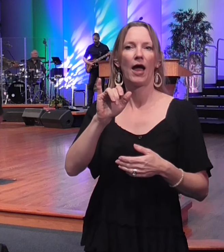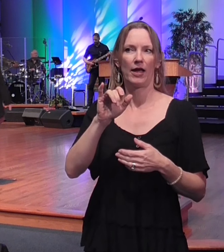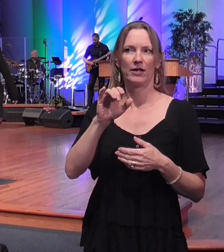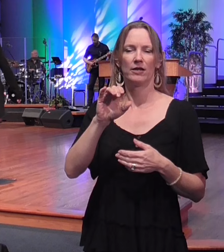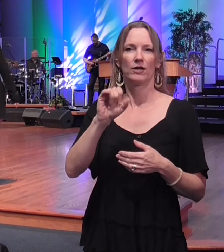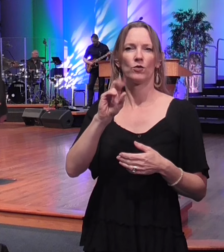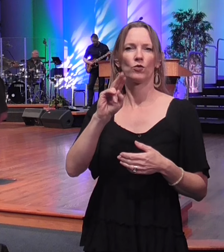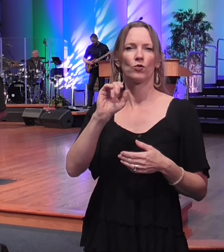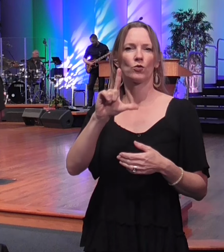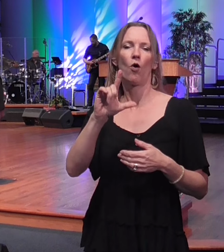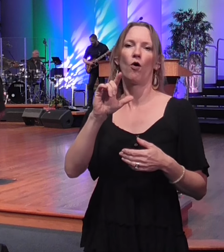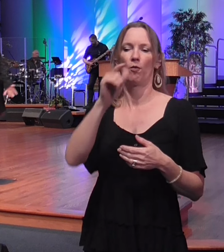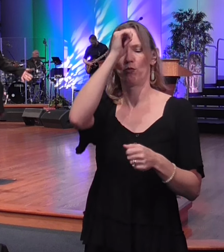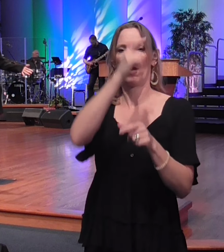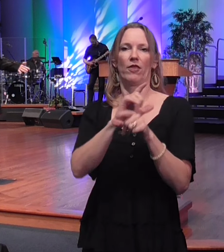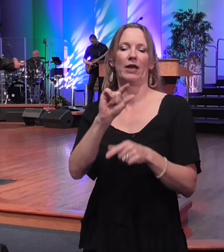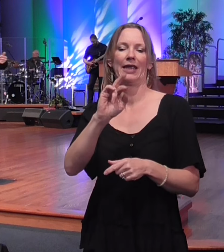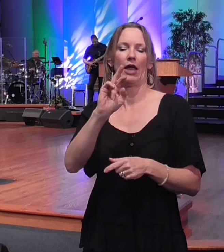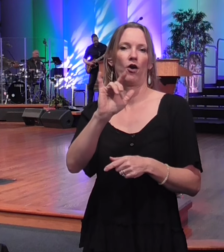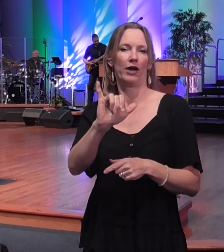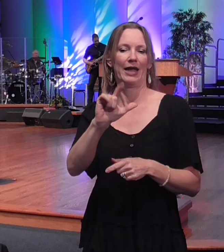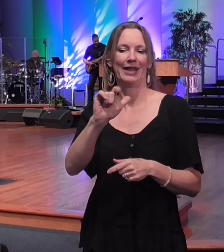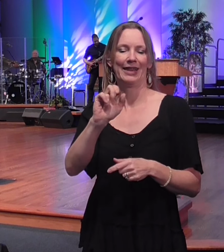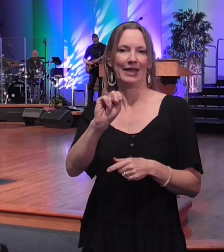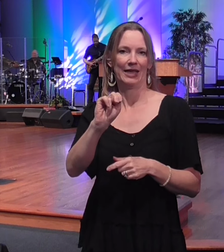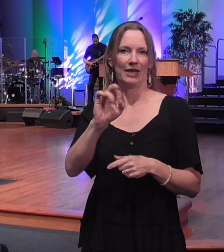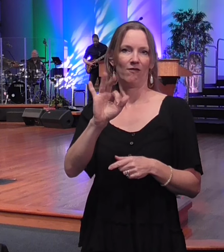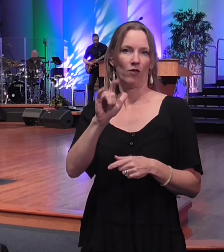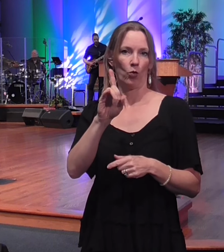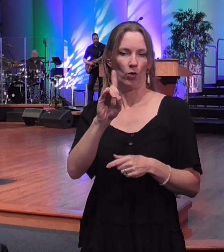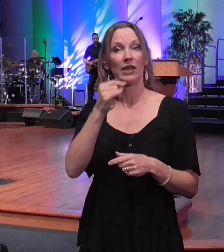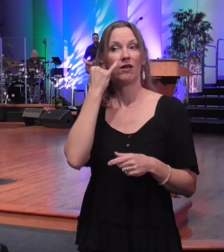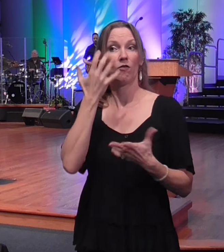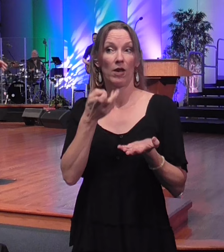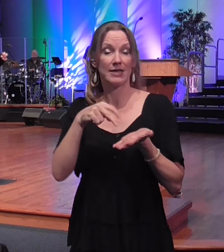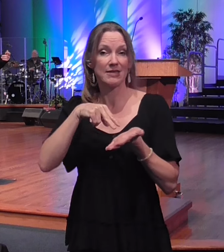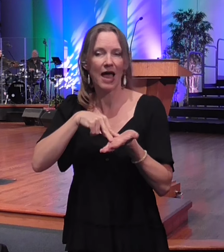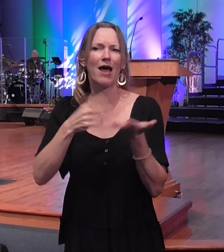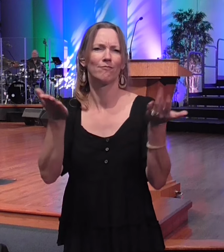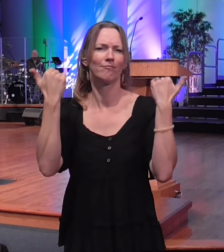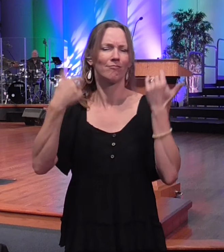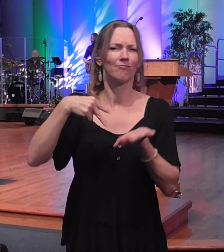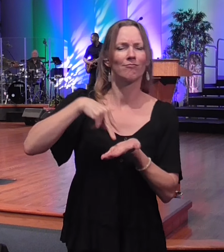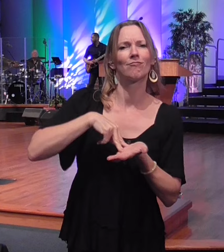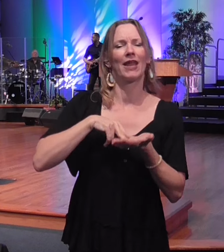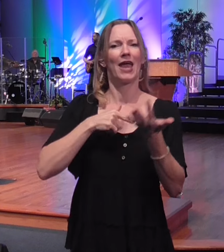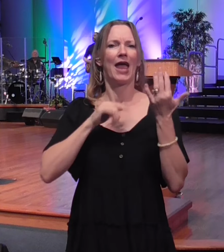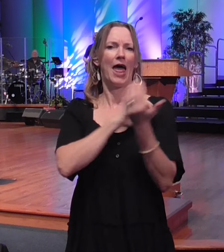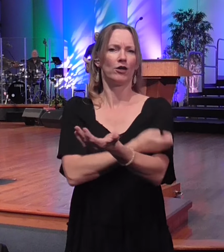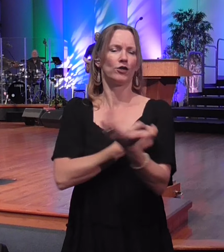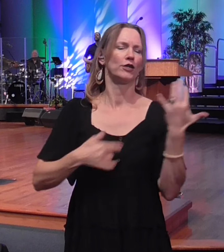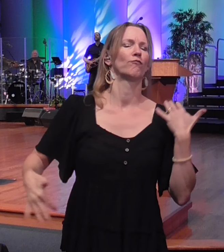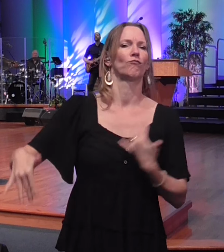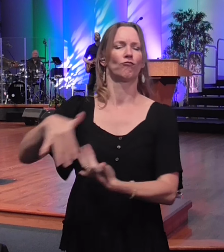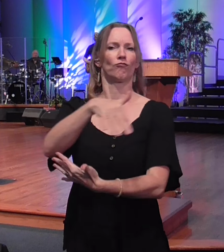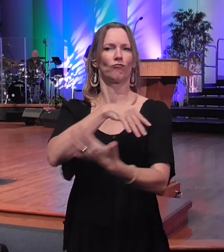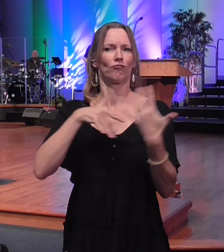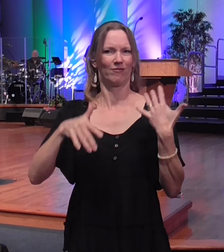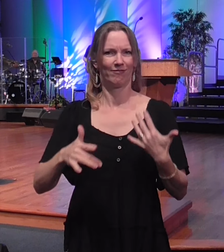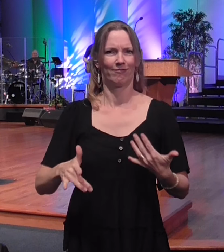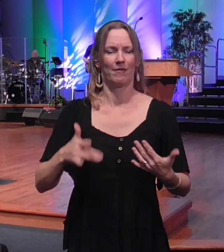brother, Gary Lynn Floyd. If you'd like to stand, feel comfortable, going to move the energy around, get